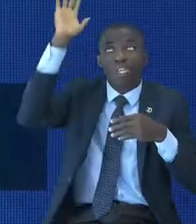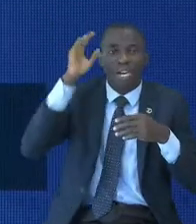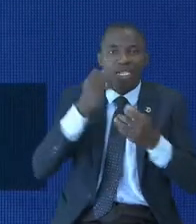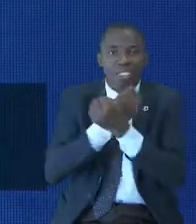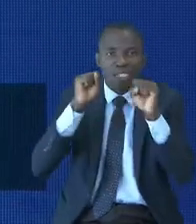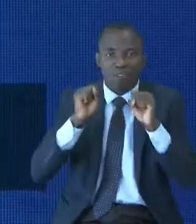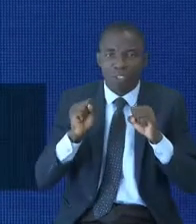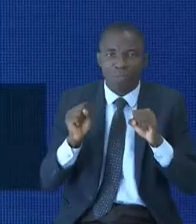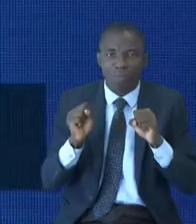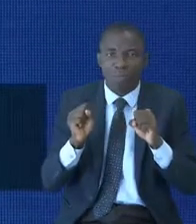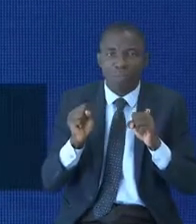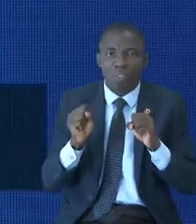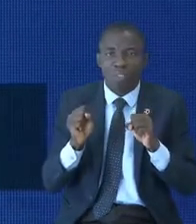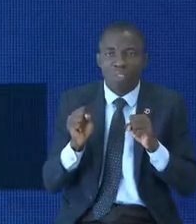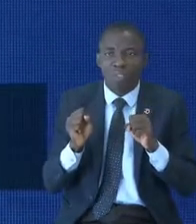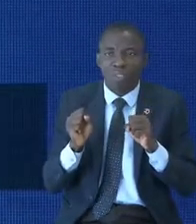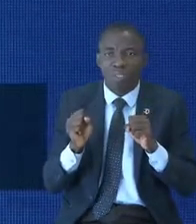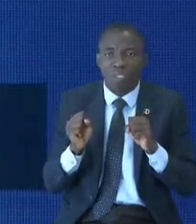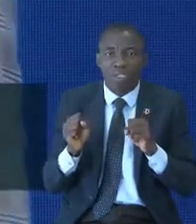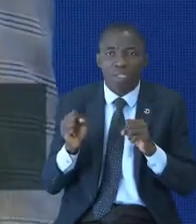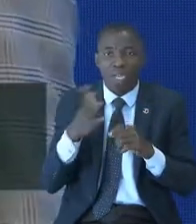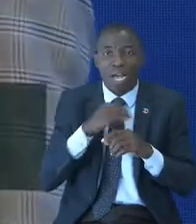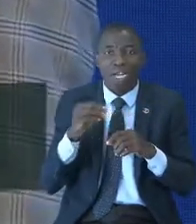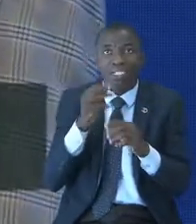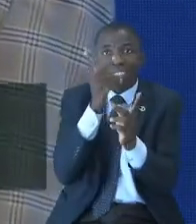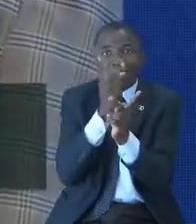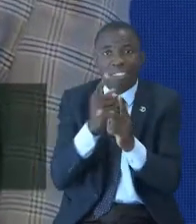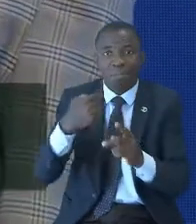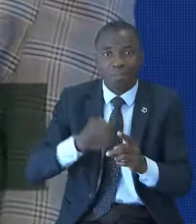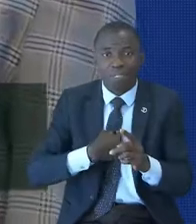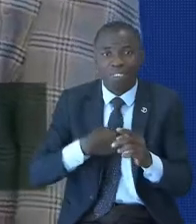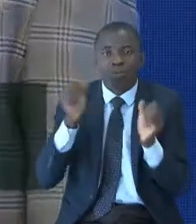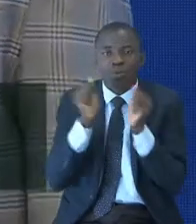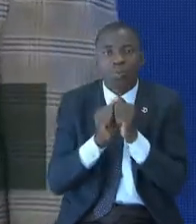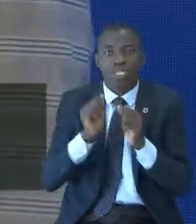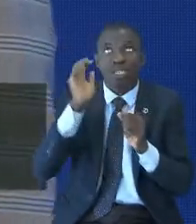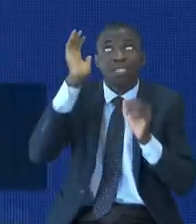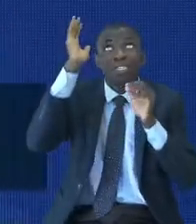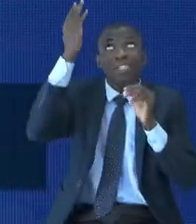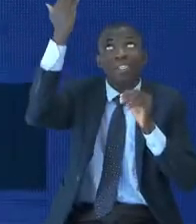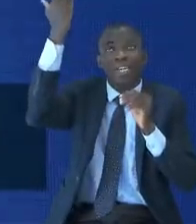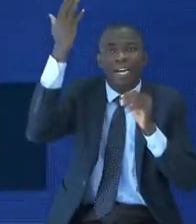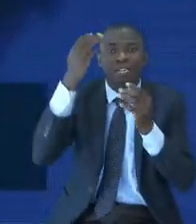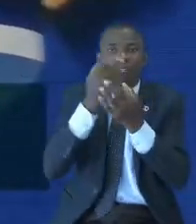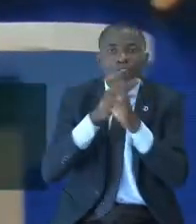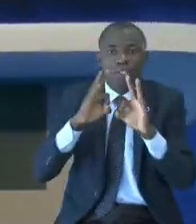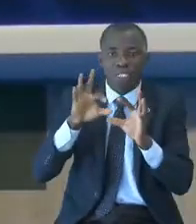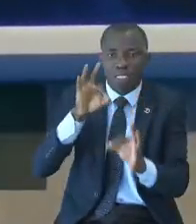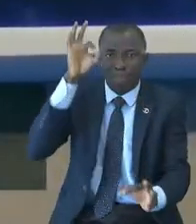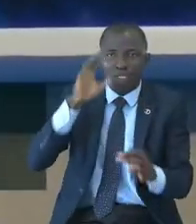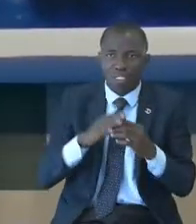joy of thy salvation, and uphold me with thy free spirit.